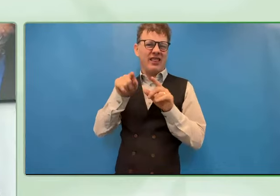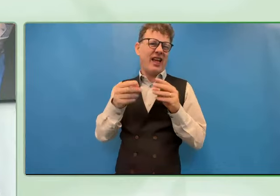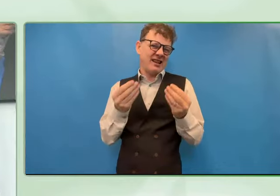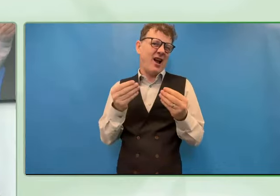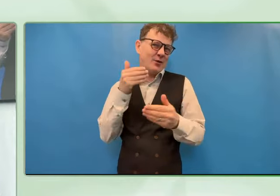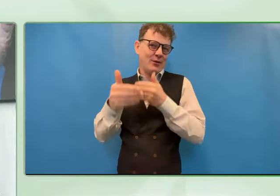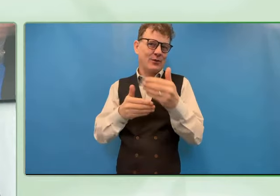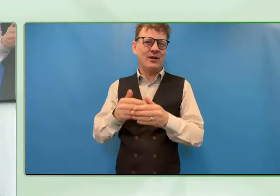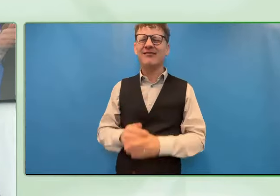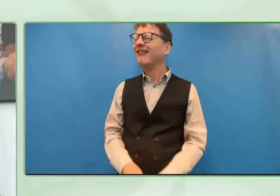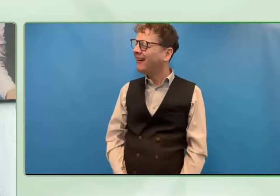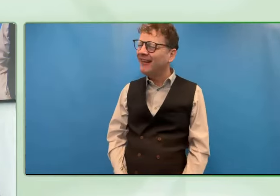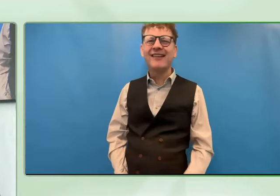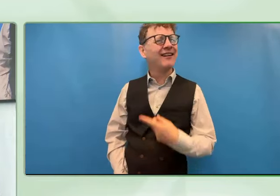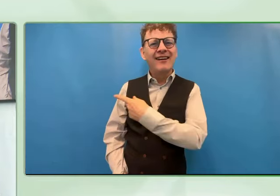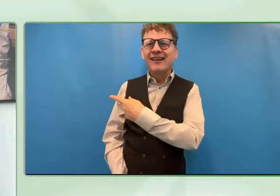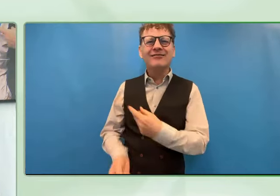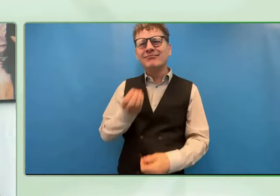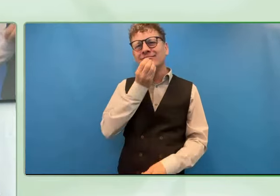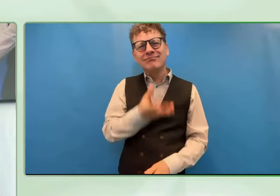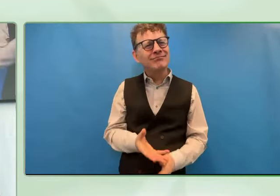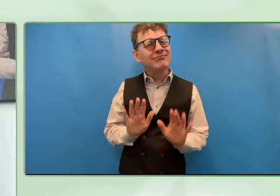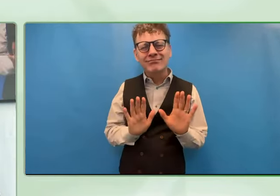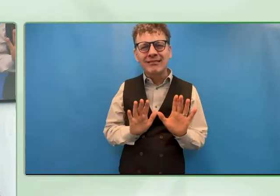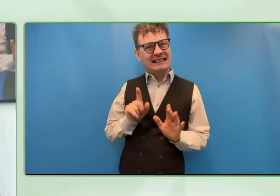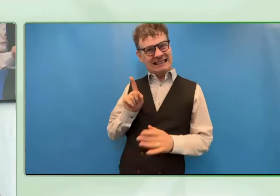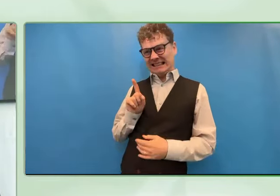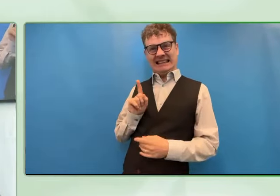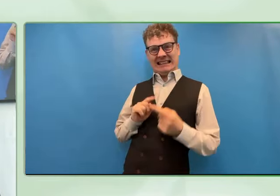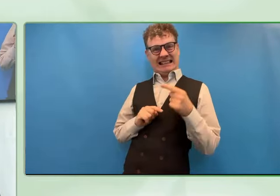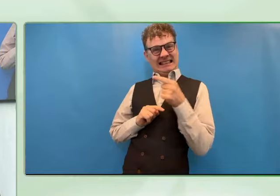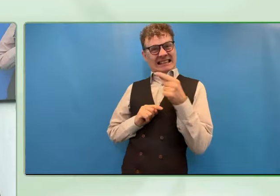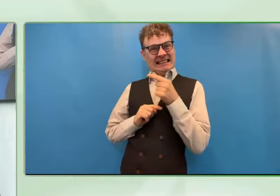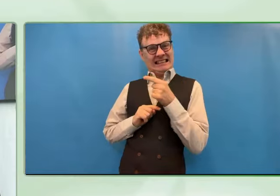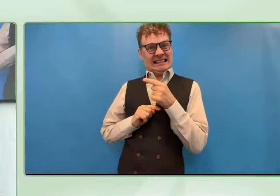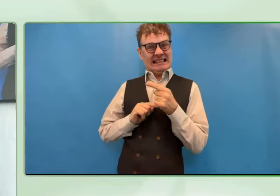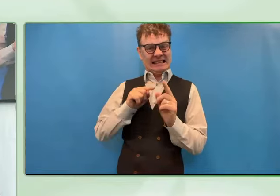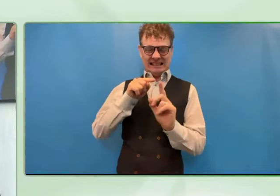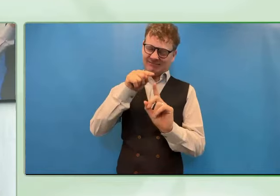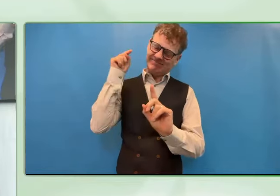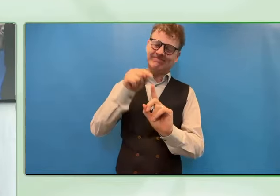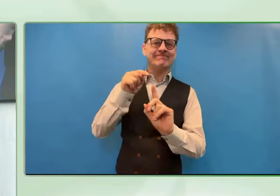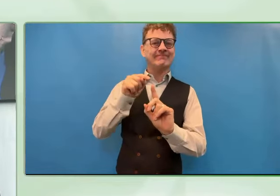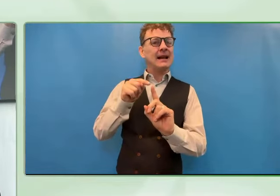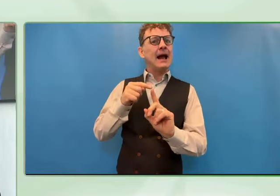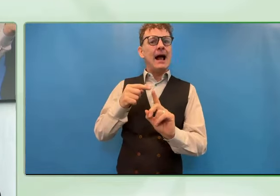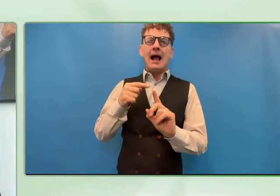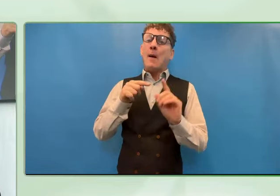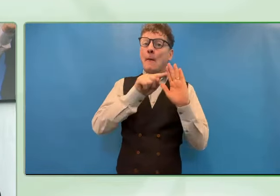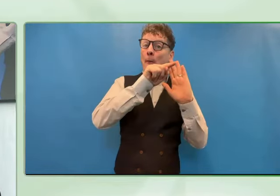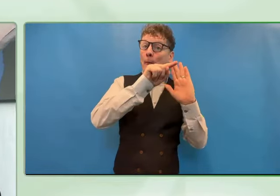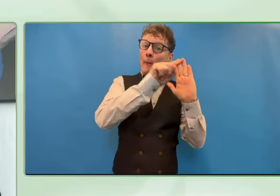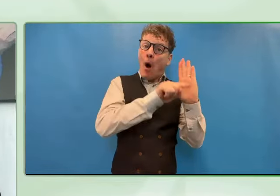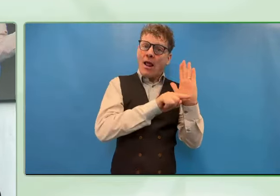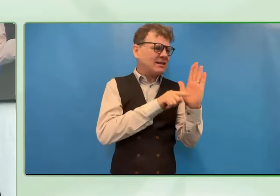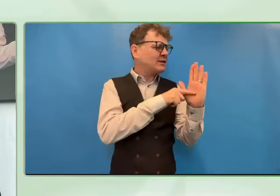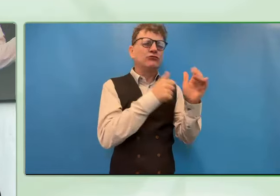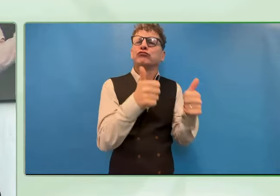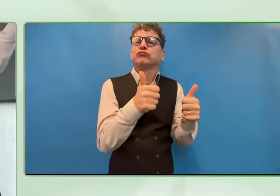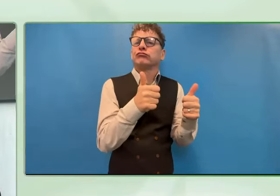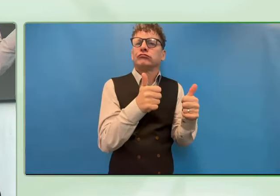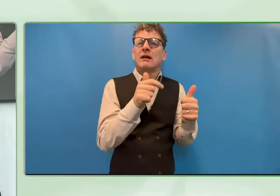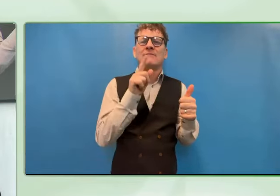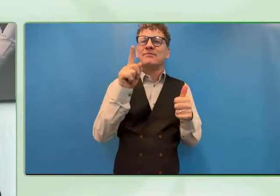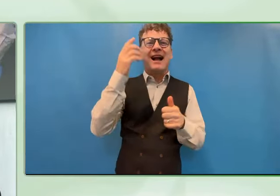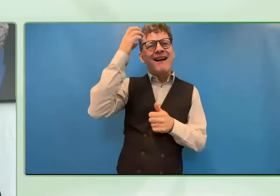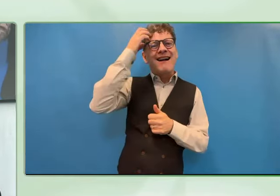so cool because you're hitting on something that's really near and dear to my heart. Like, we need policy, right? But the machinery of government sometimes